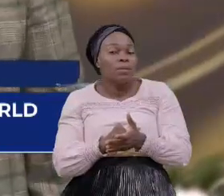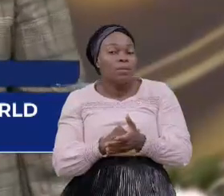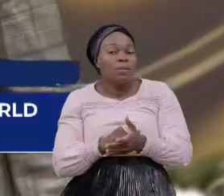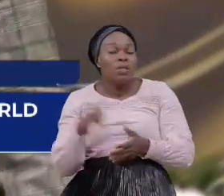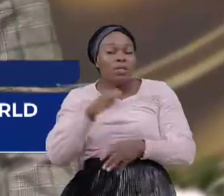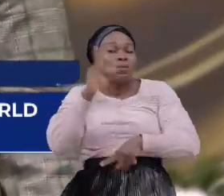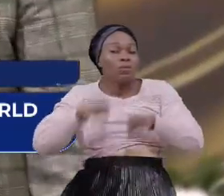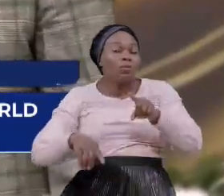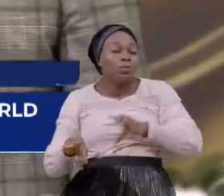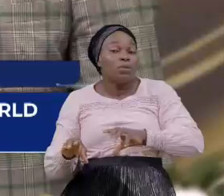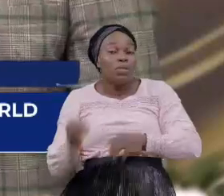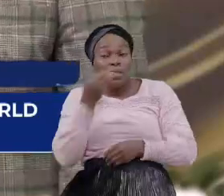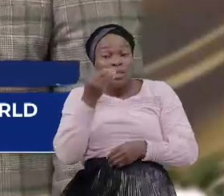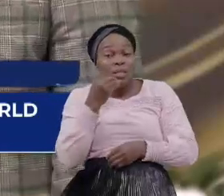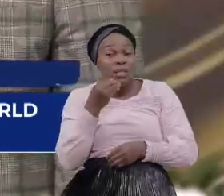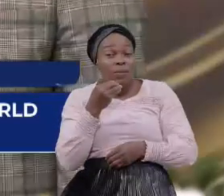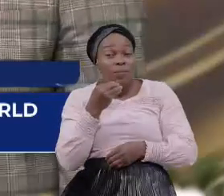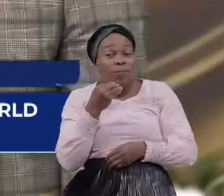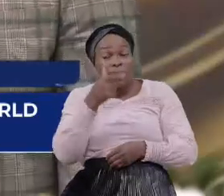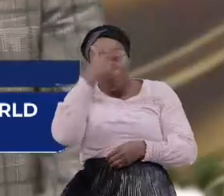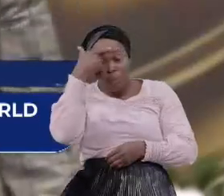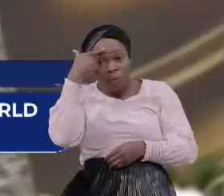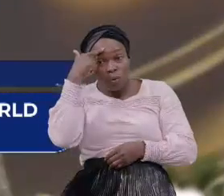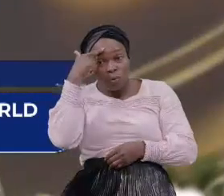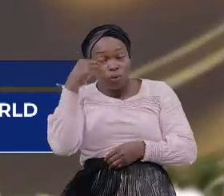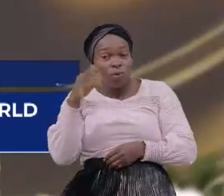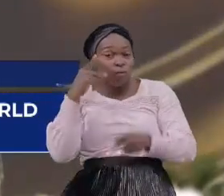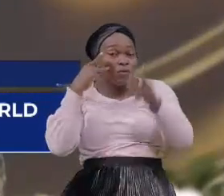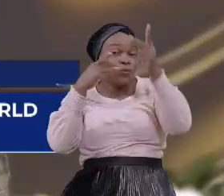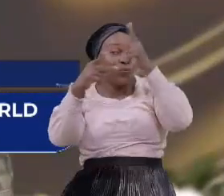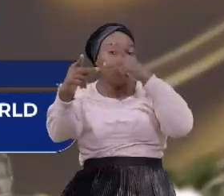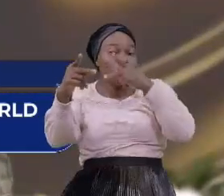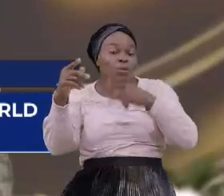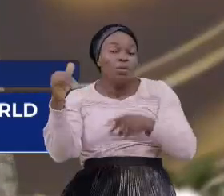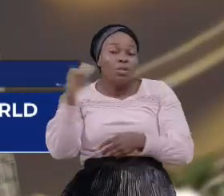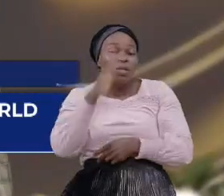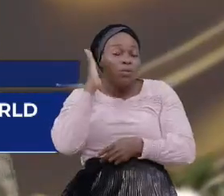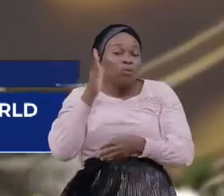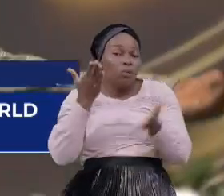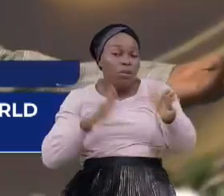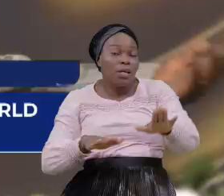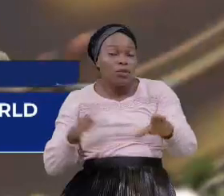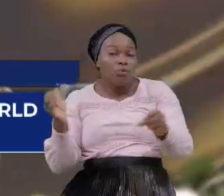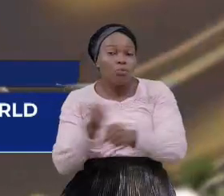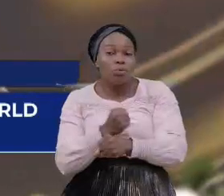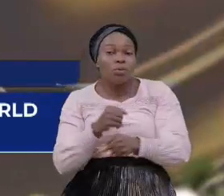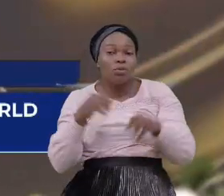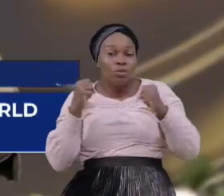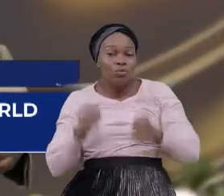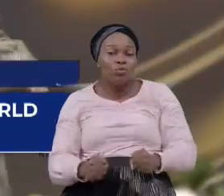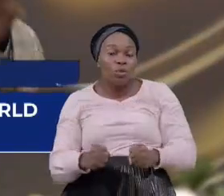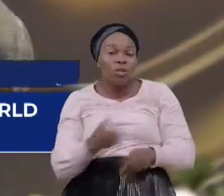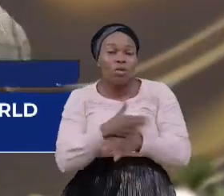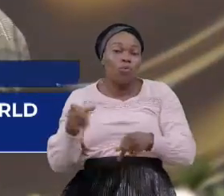Because the view, we're going to die, took appetite from them. Disease of the